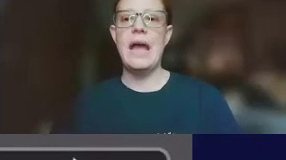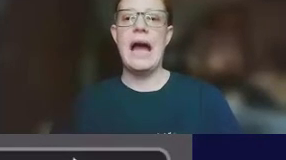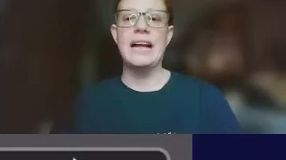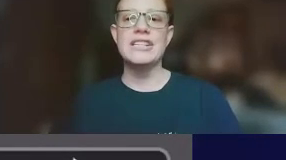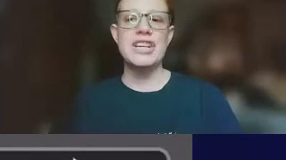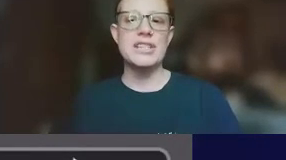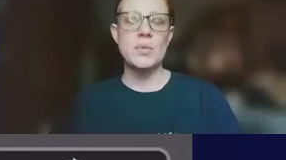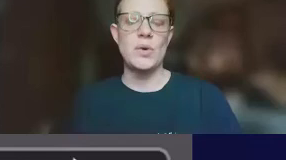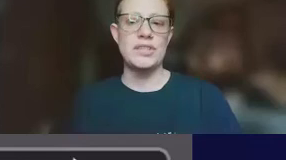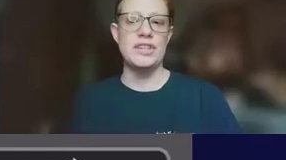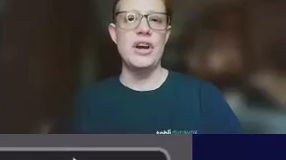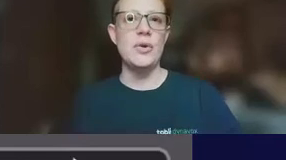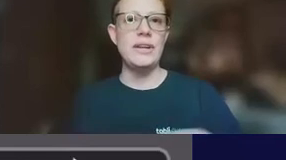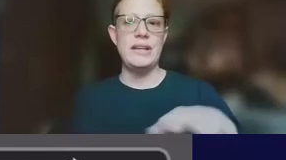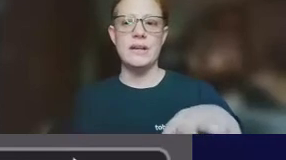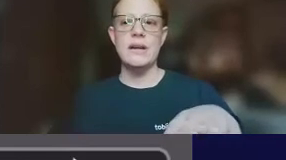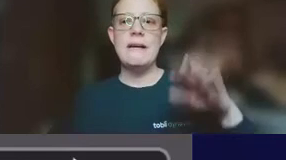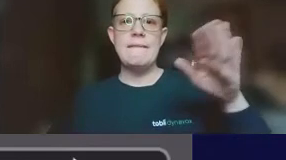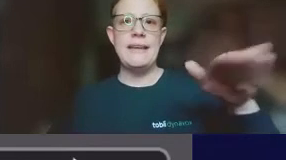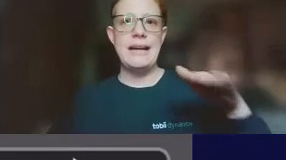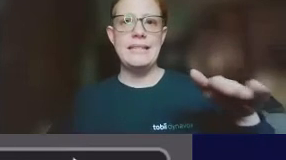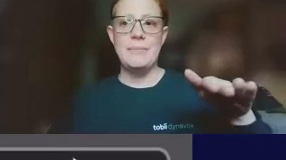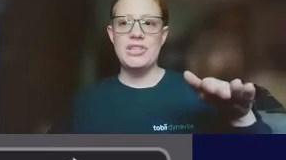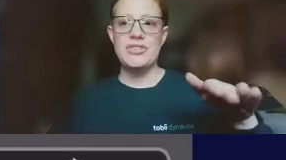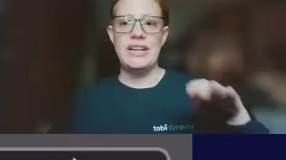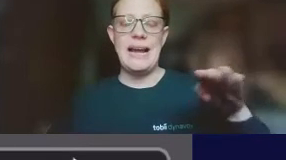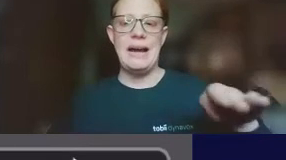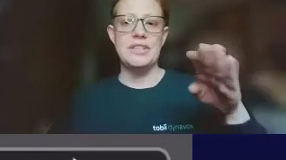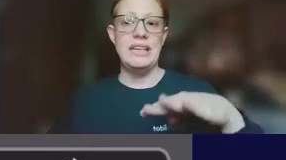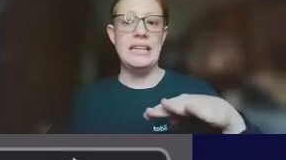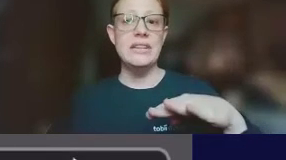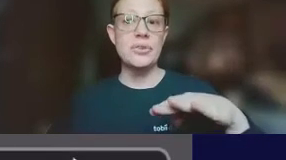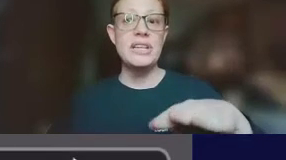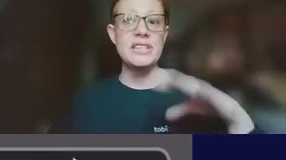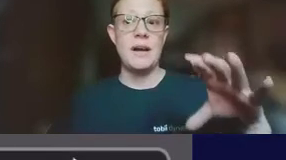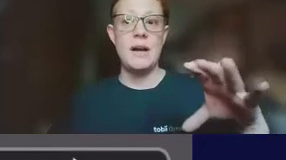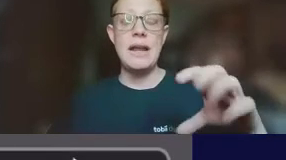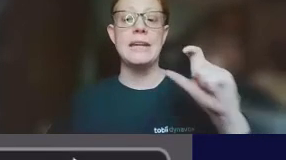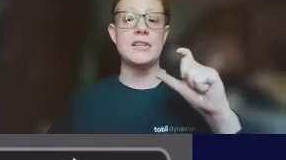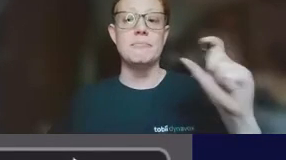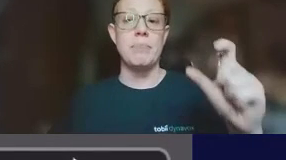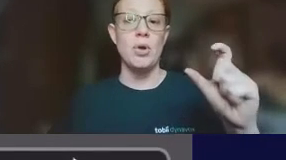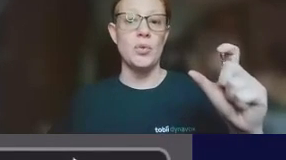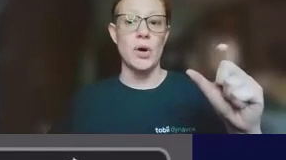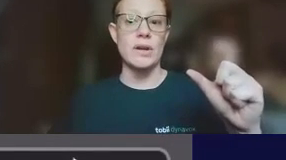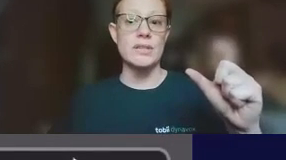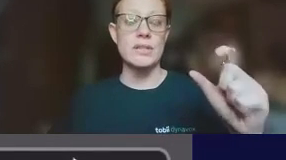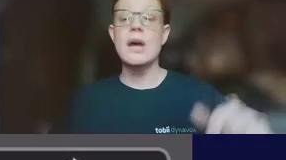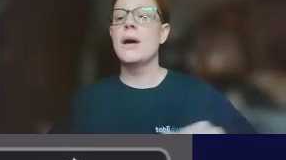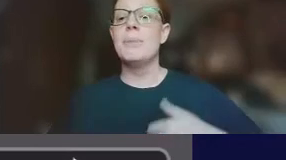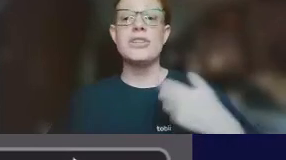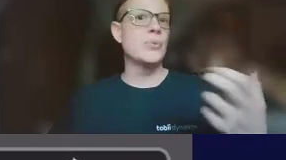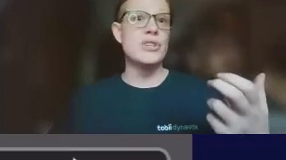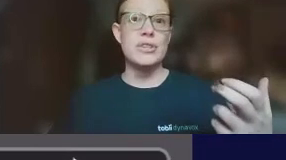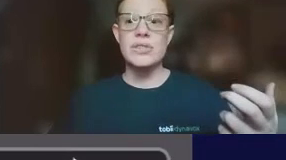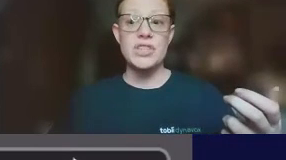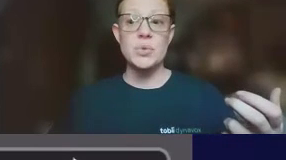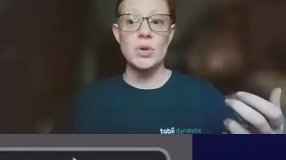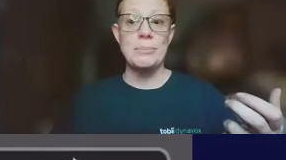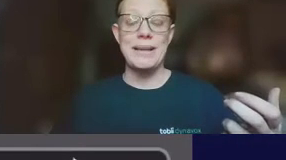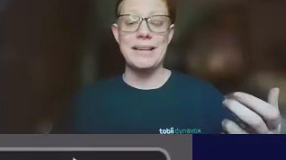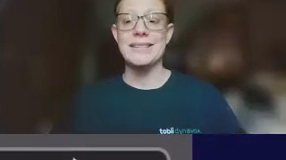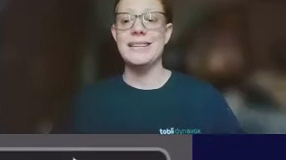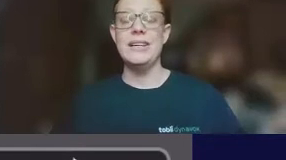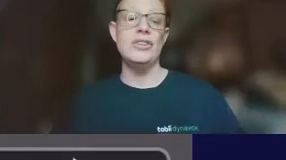I just want to note here that I demonstrated how to increase font and to bold words. But to reduce